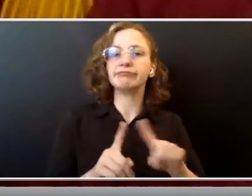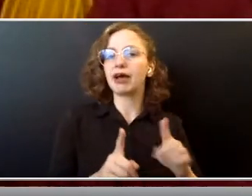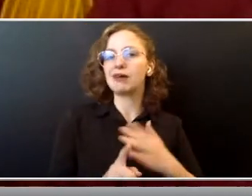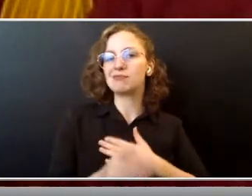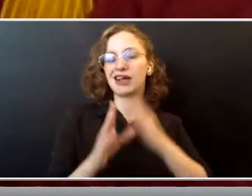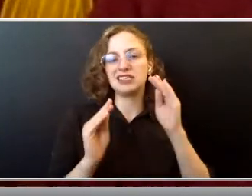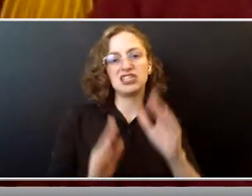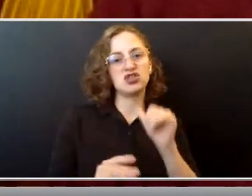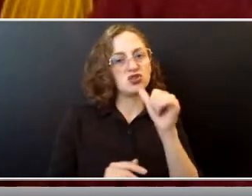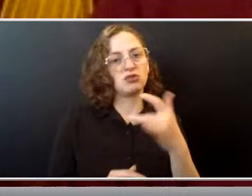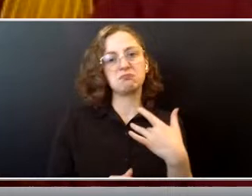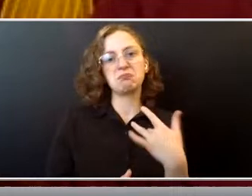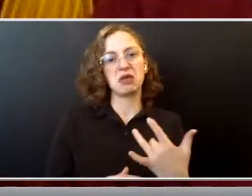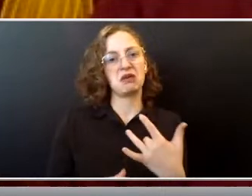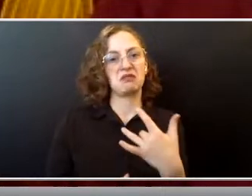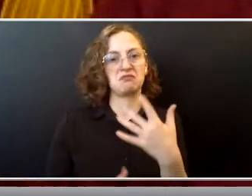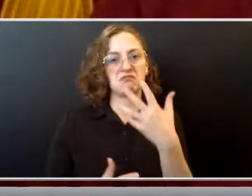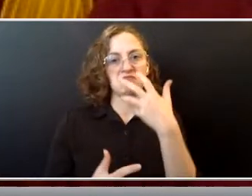anything. They just